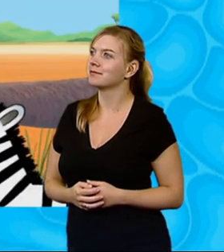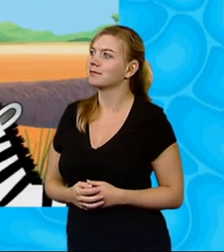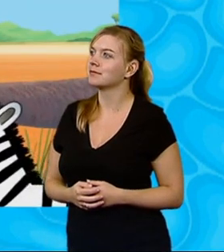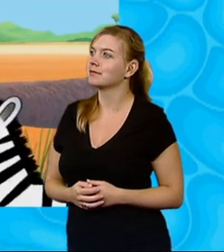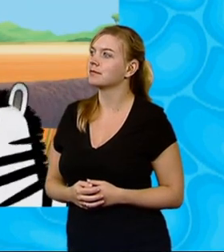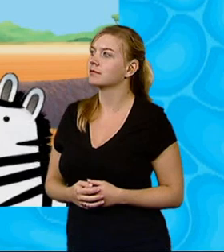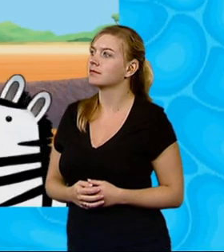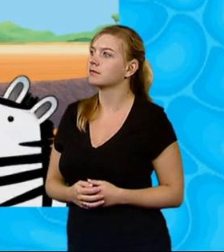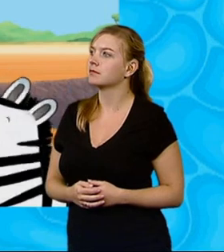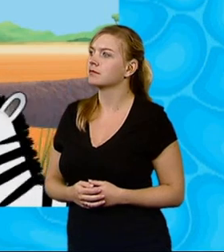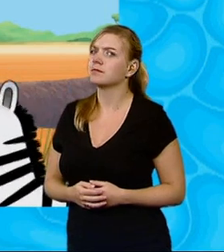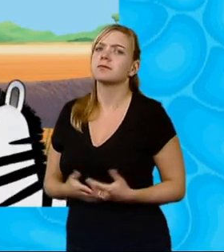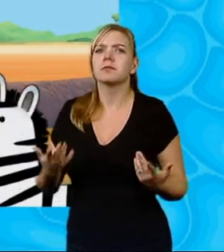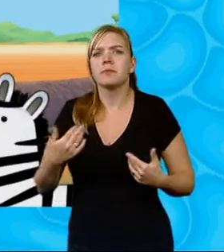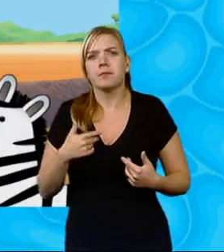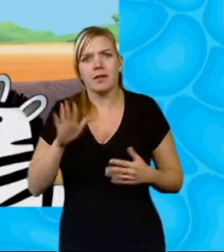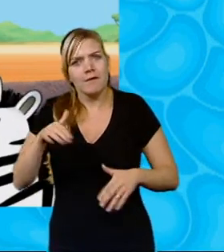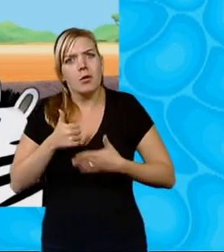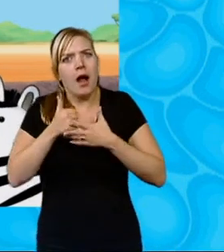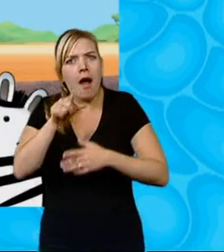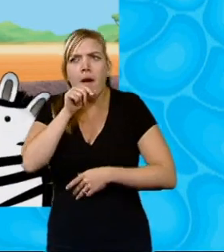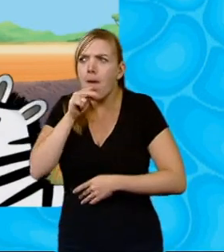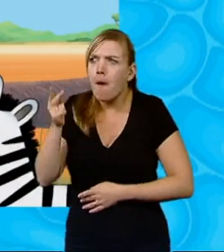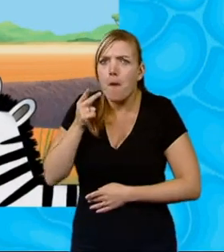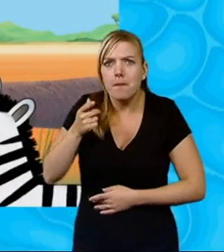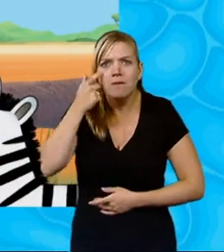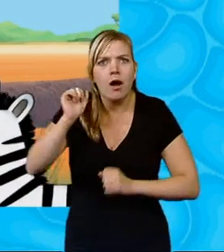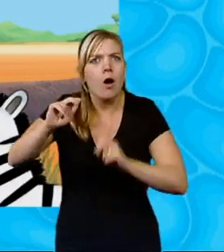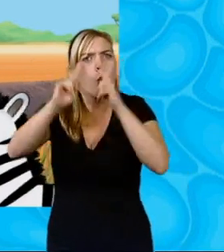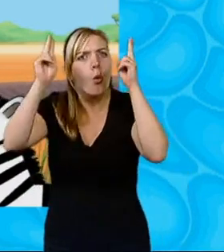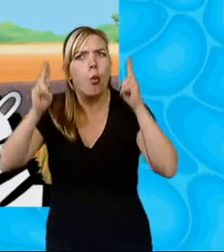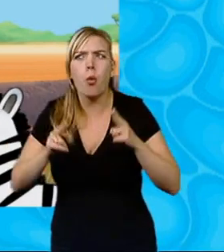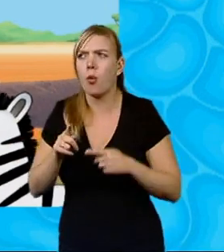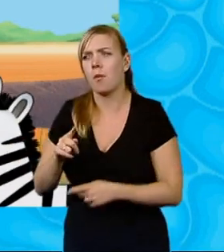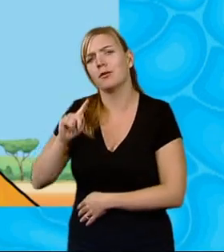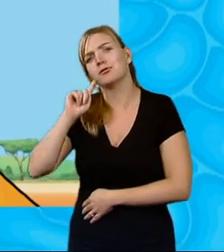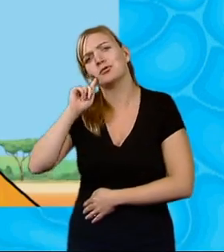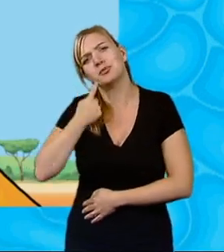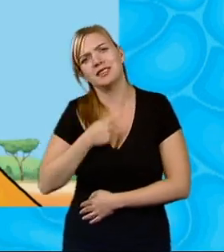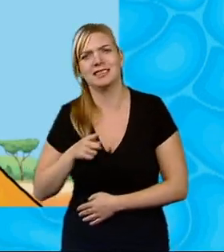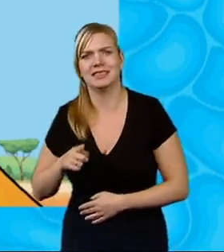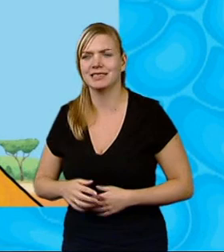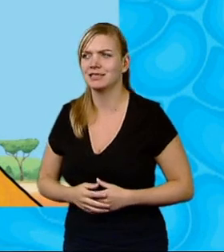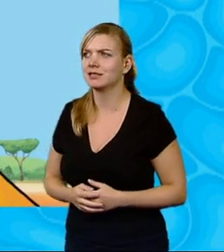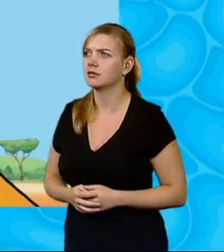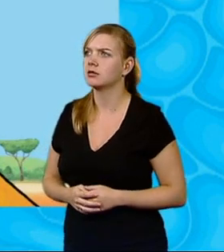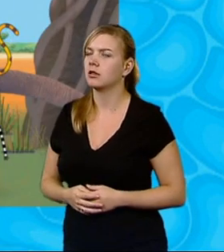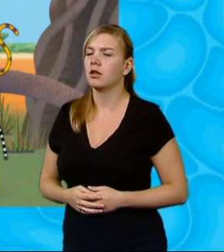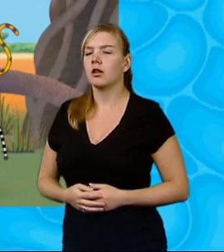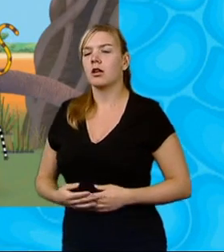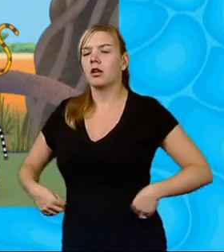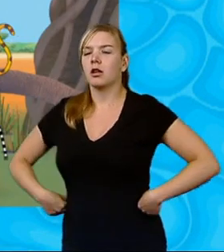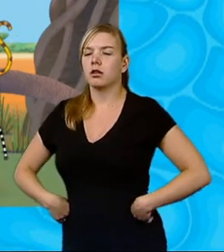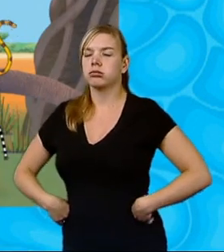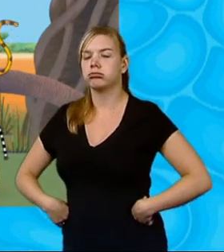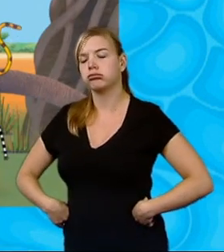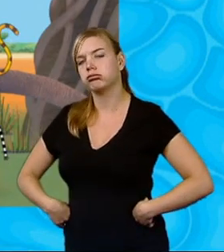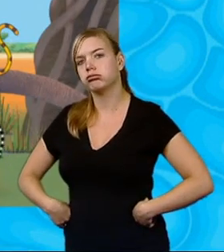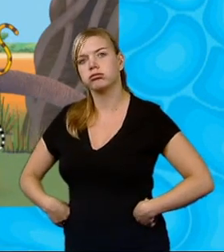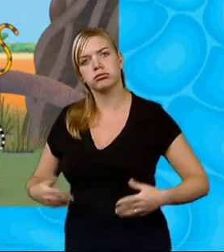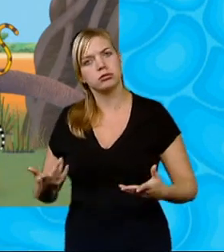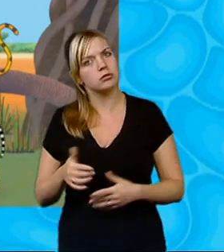Oh, come on. We've got to help Dib and Dab find their home. They're so cute. Oh, dear. Carla's